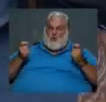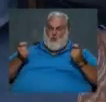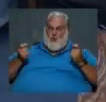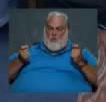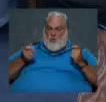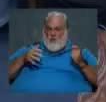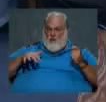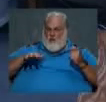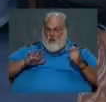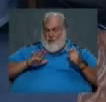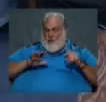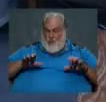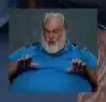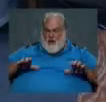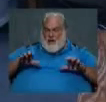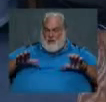were